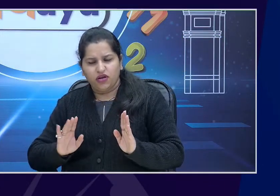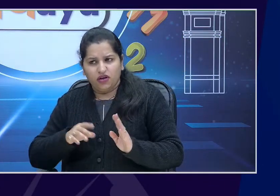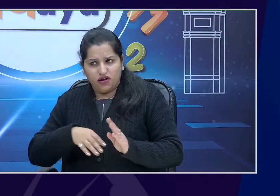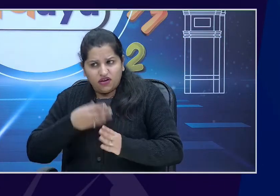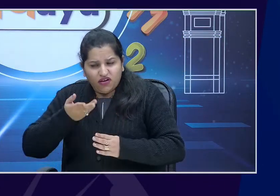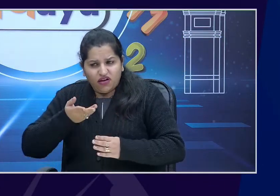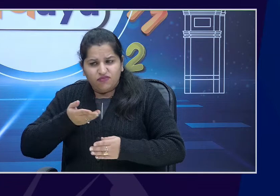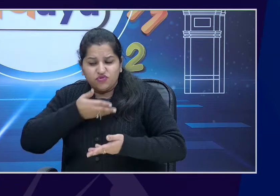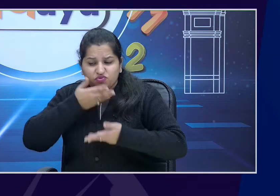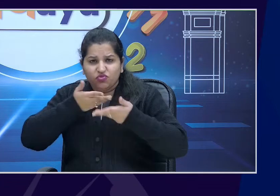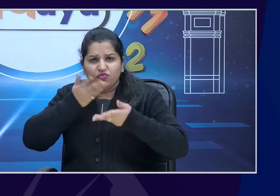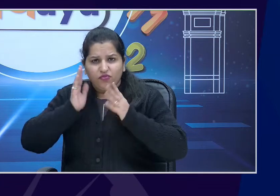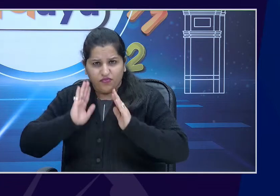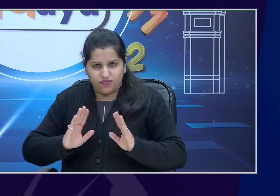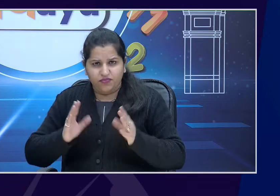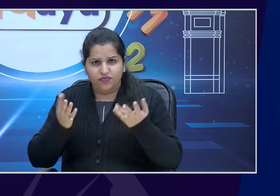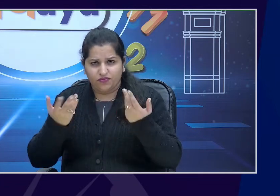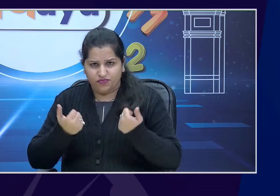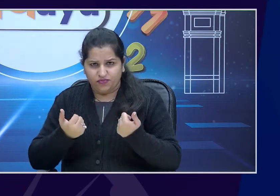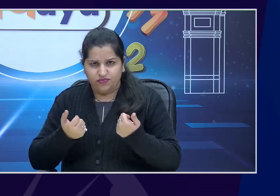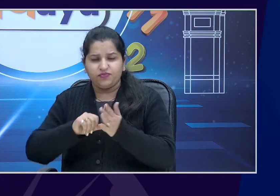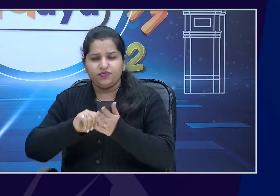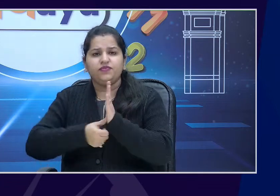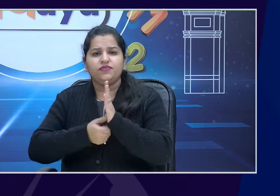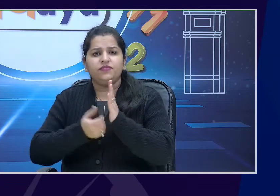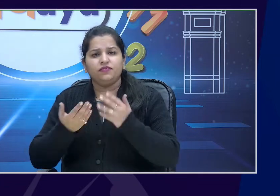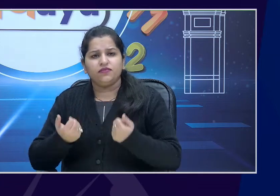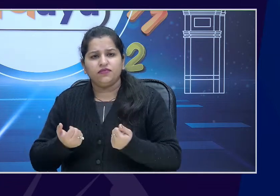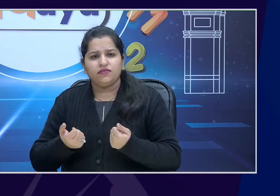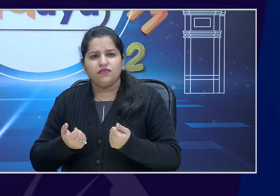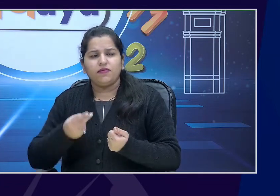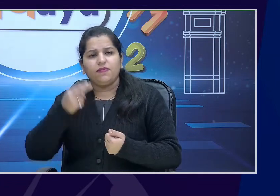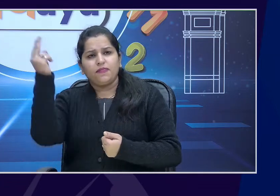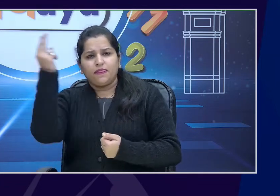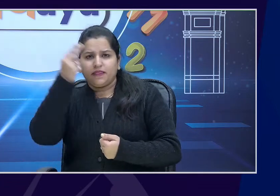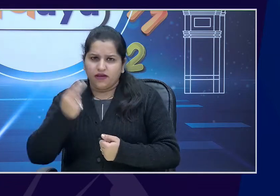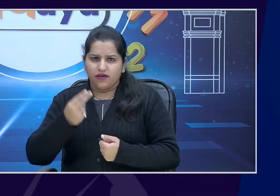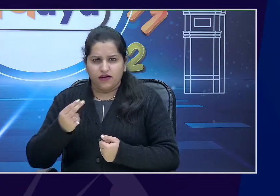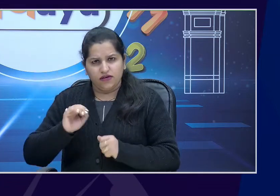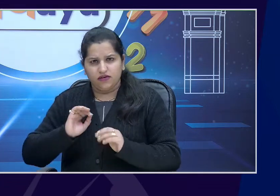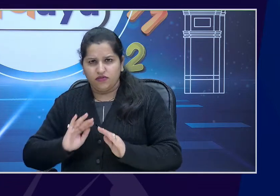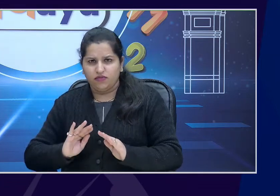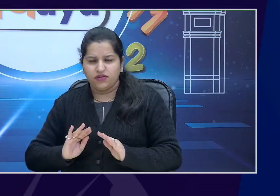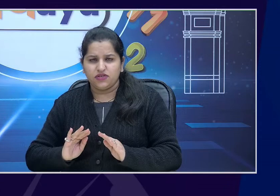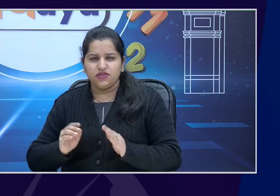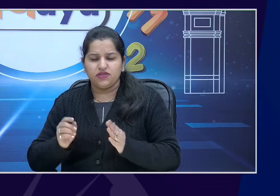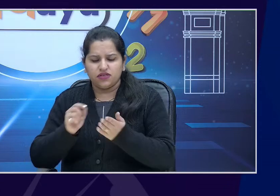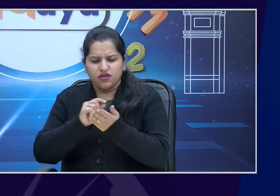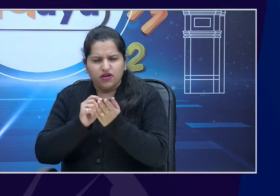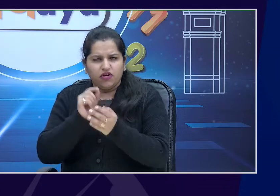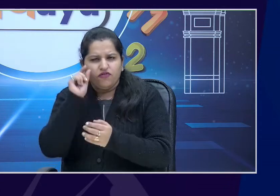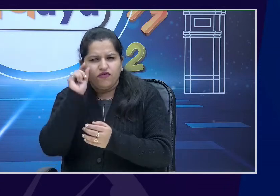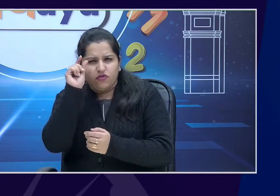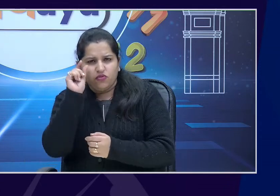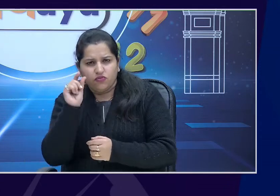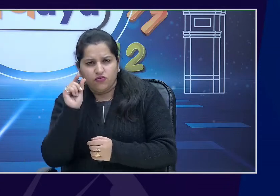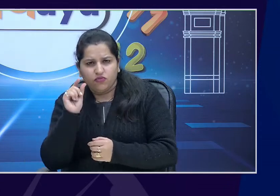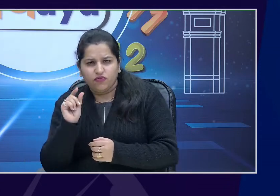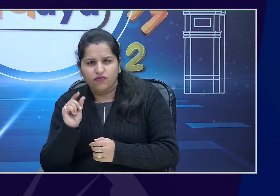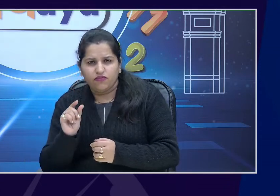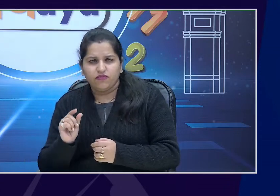be in written form. We can write either, or we can draw pictures, or we can just write a few words.